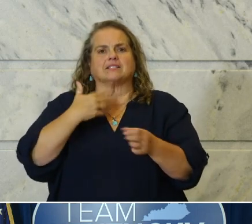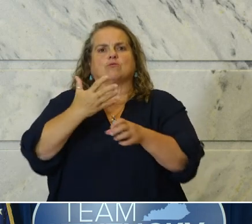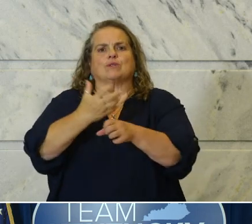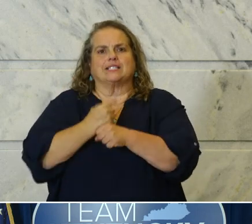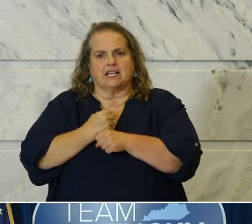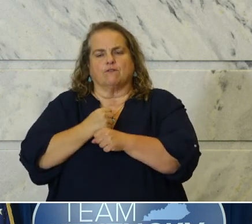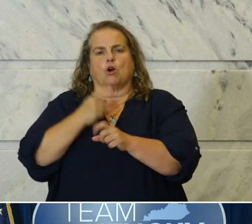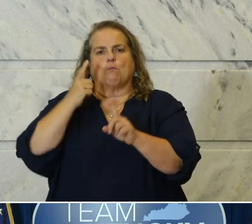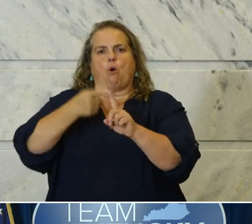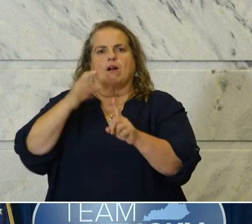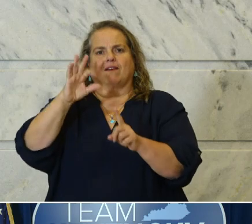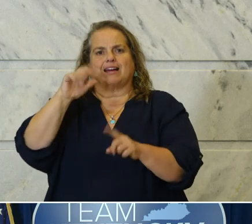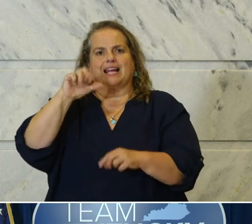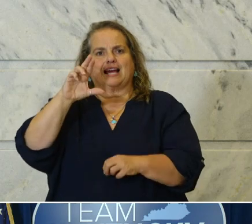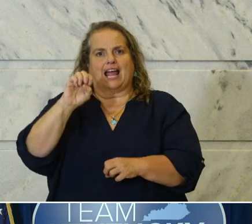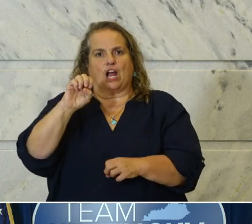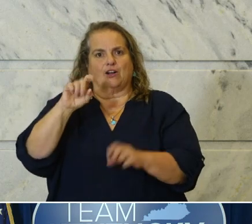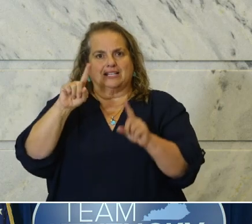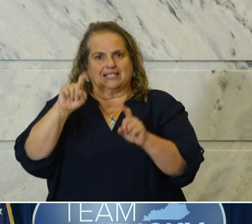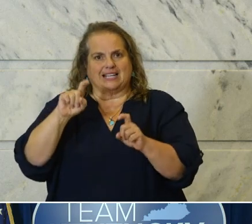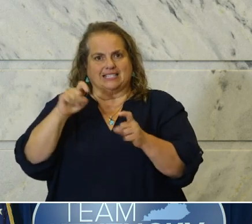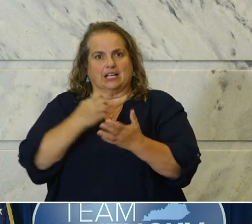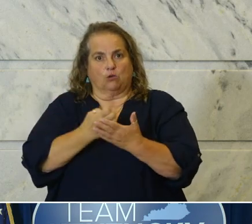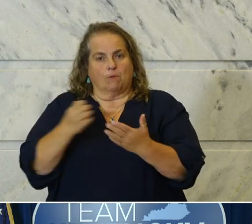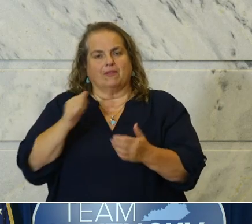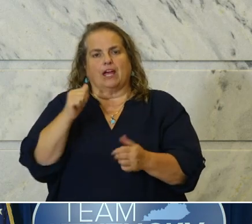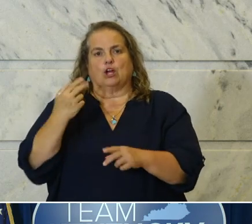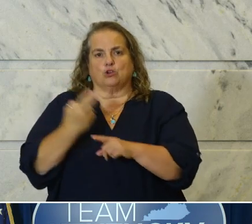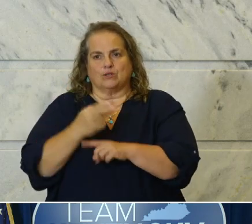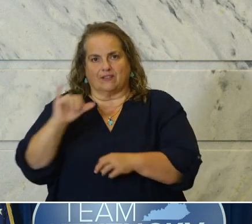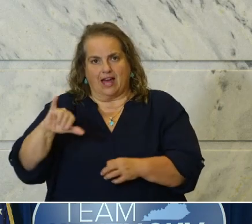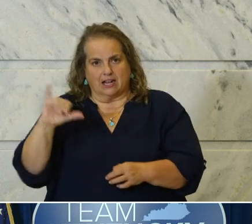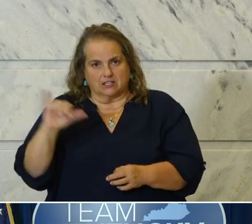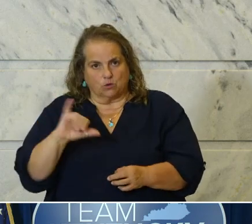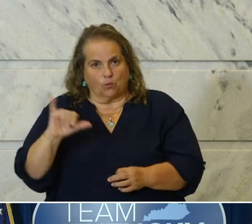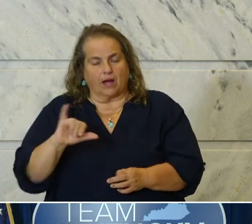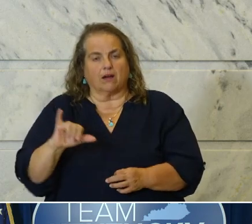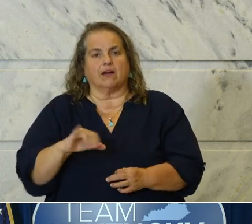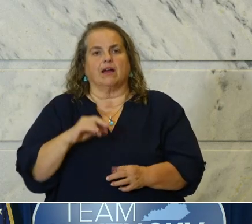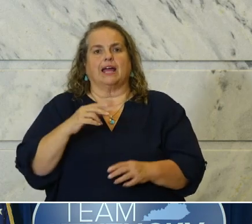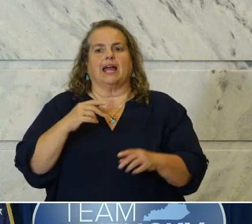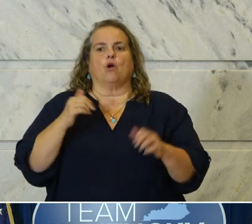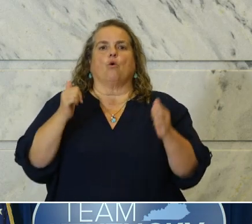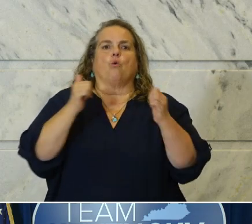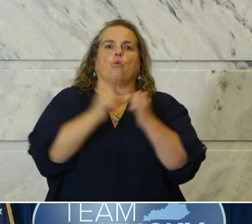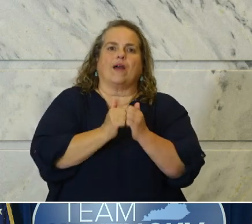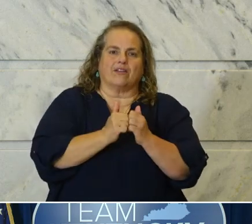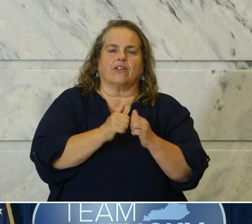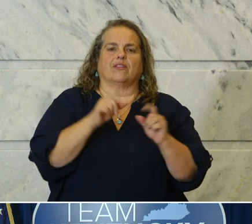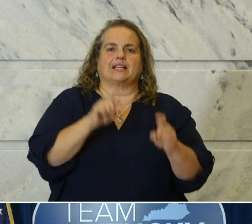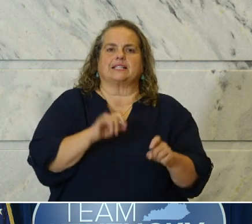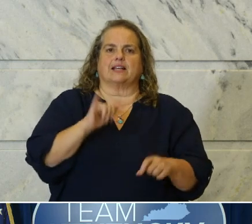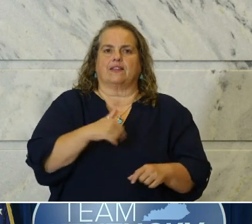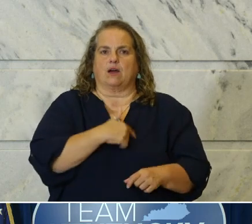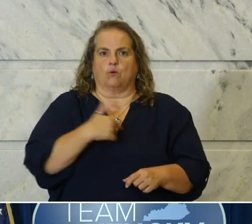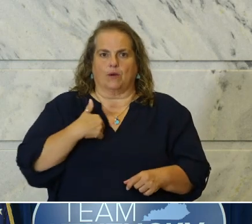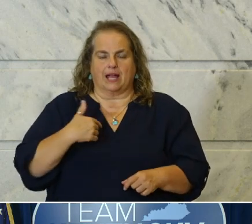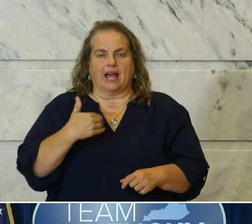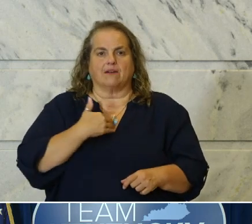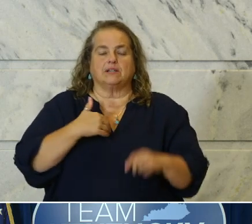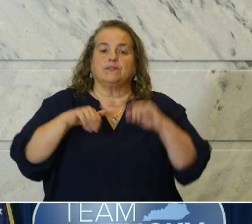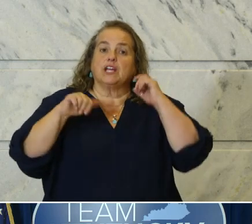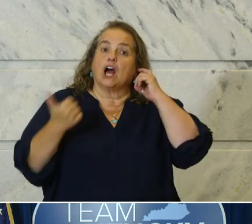testing equipment pieces. They can use those as well and use those in conjunction with the testing piece that we have. The other